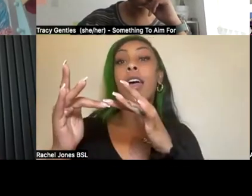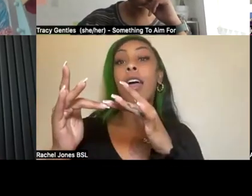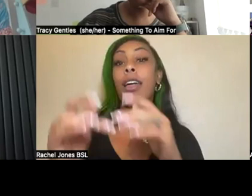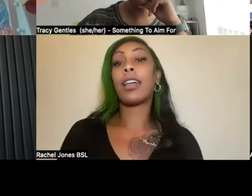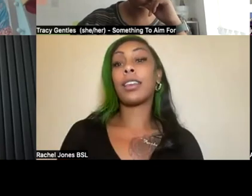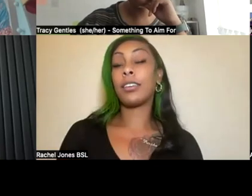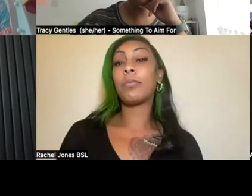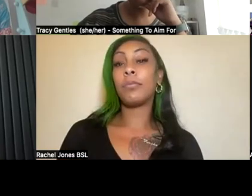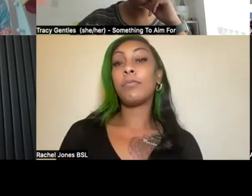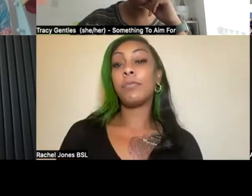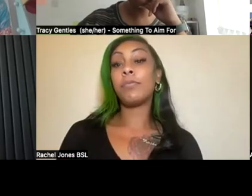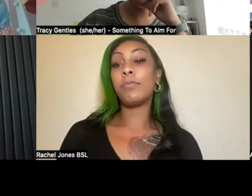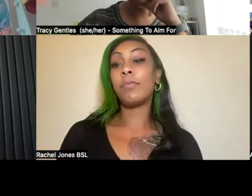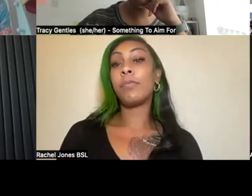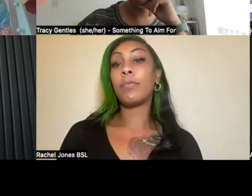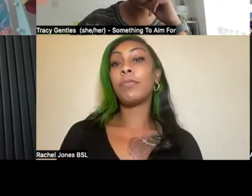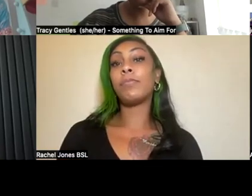of the Organisational Change Toolkit,